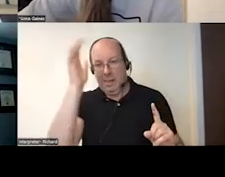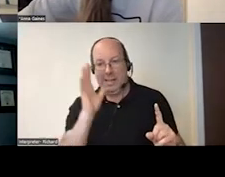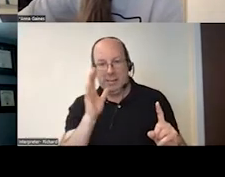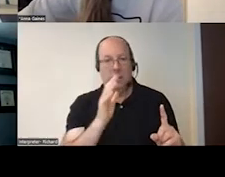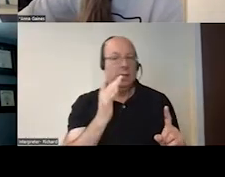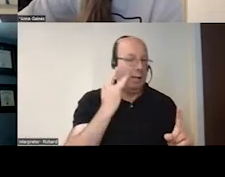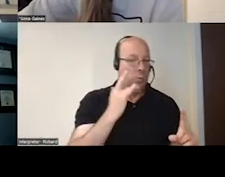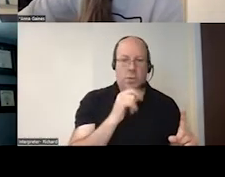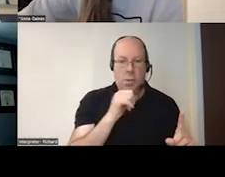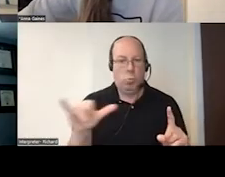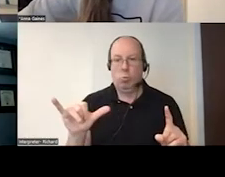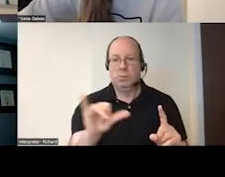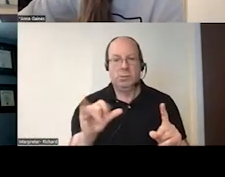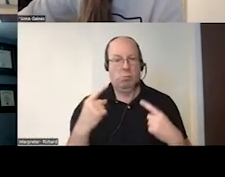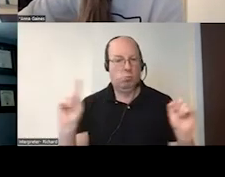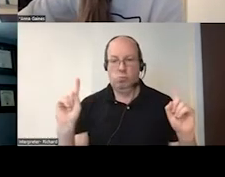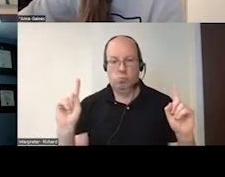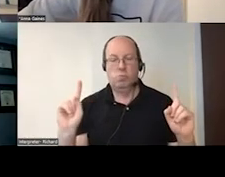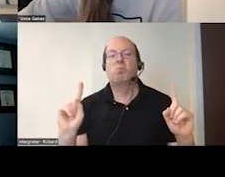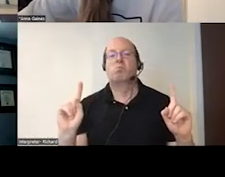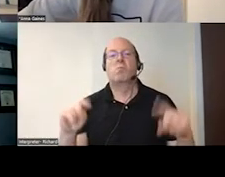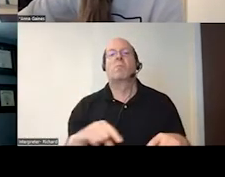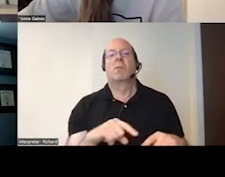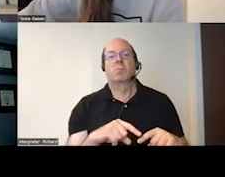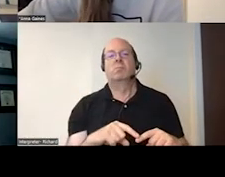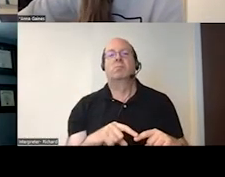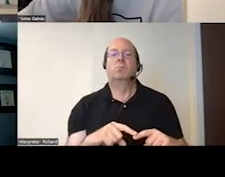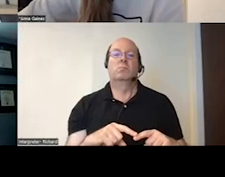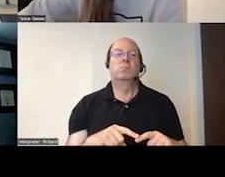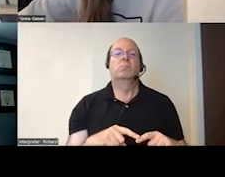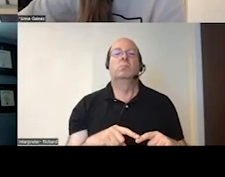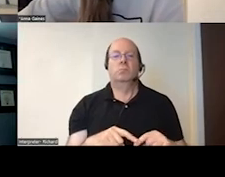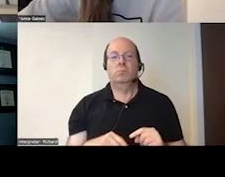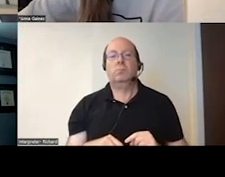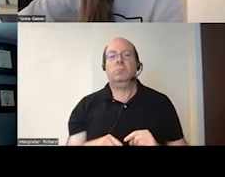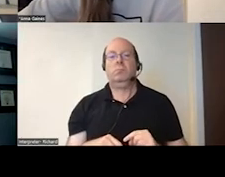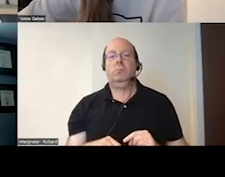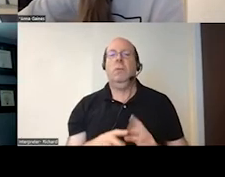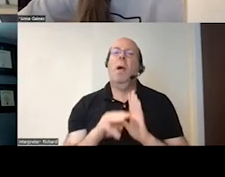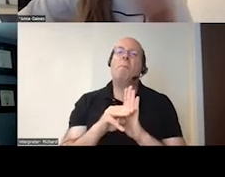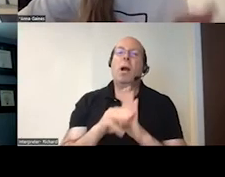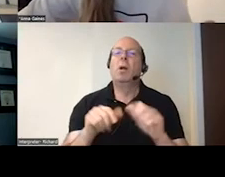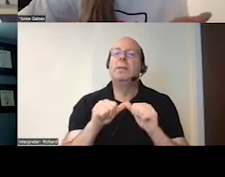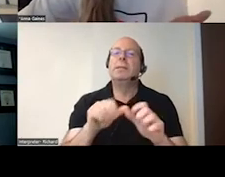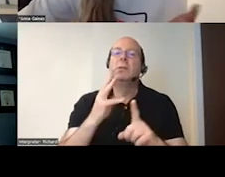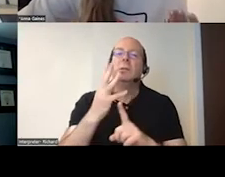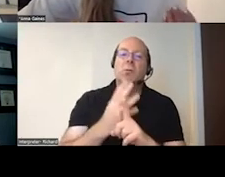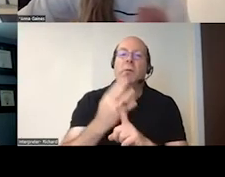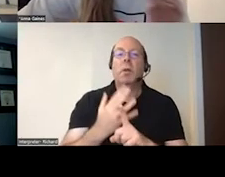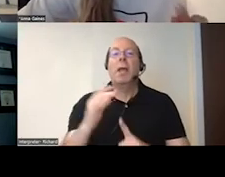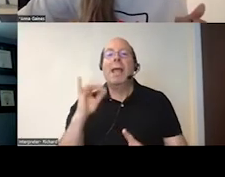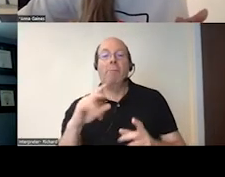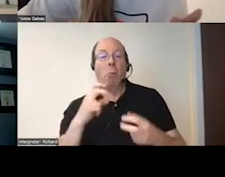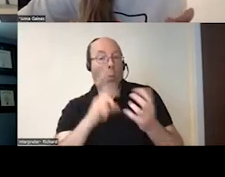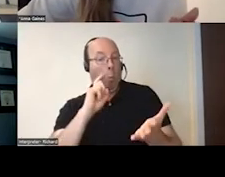And then we probably continued for about 4 to 5 months with the same model still, because even if you recognize the problem, it's not